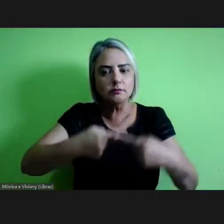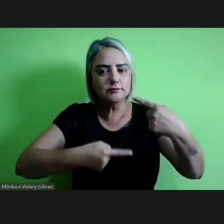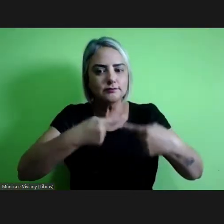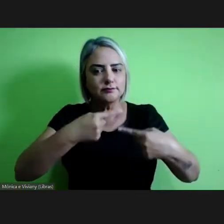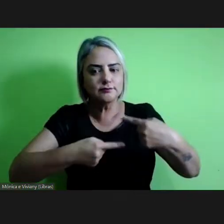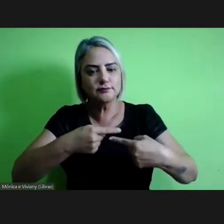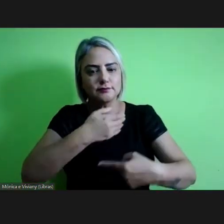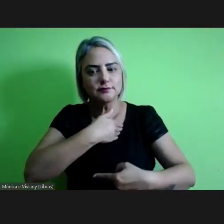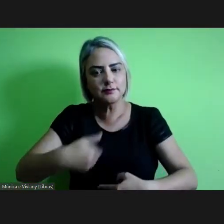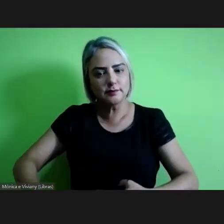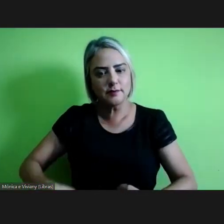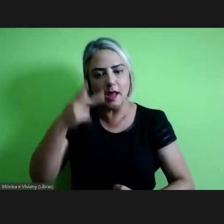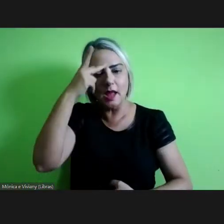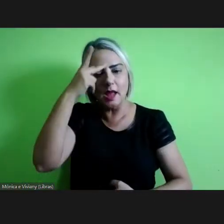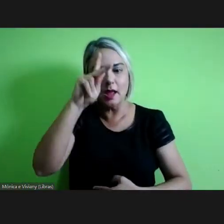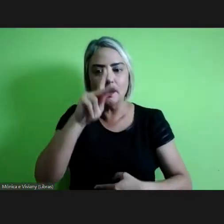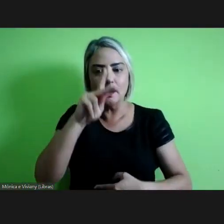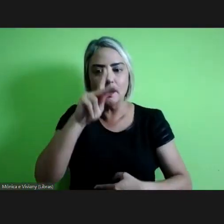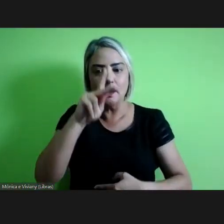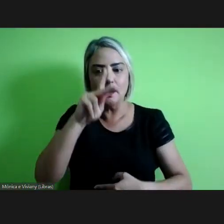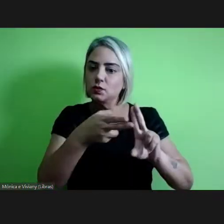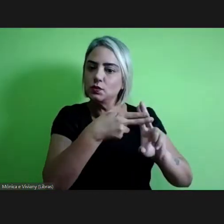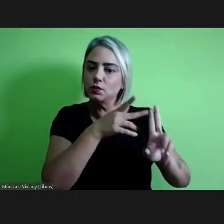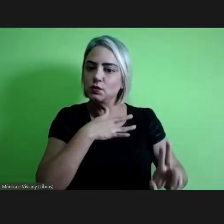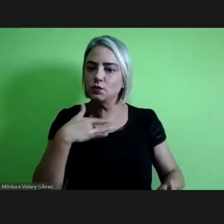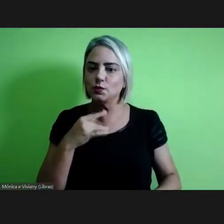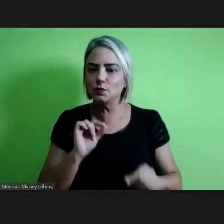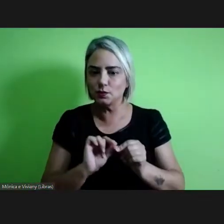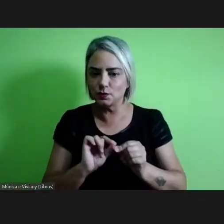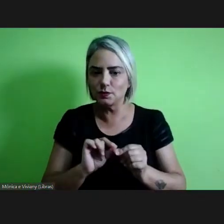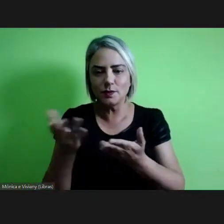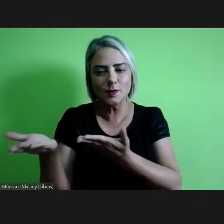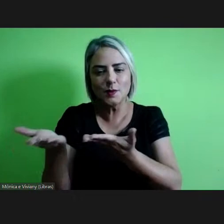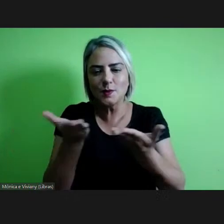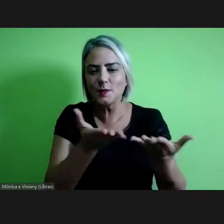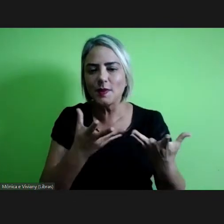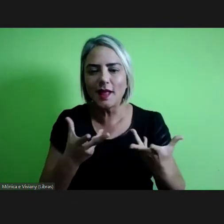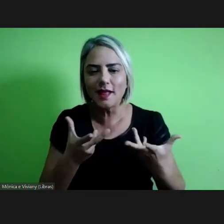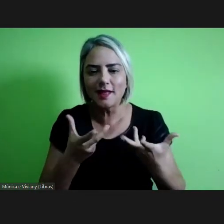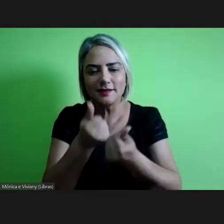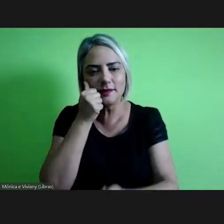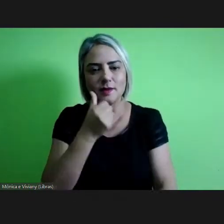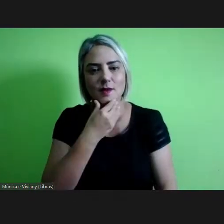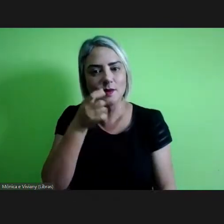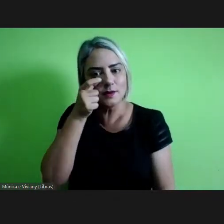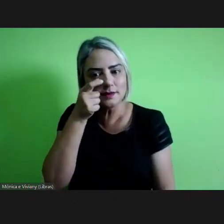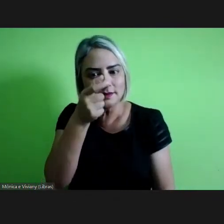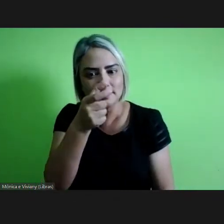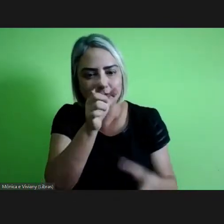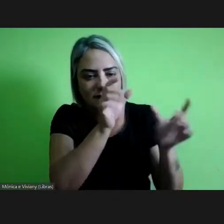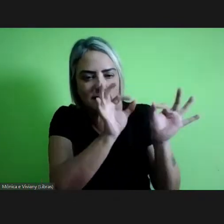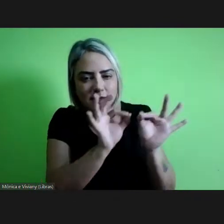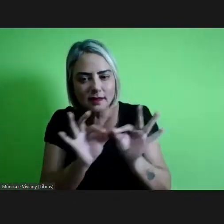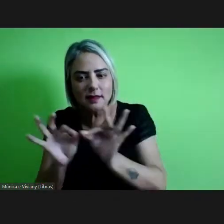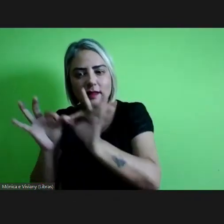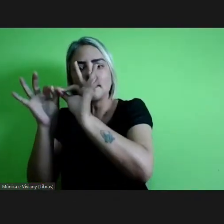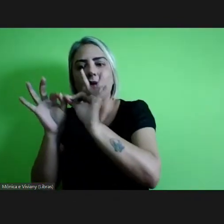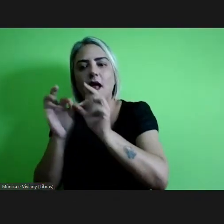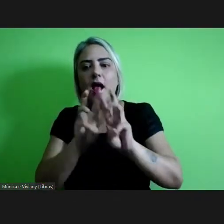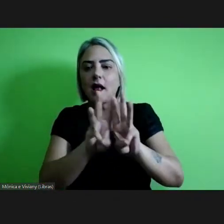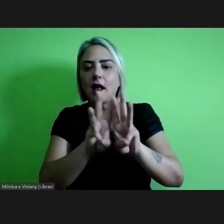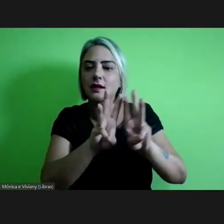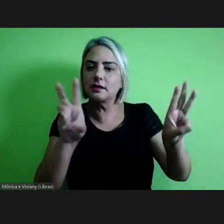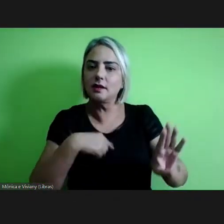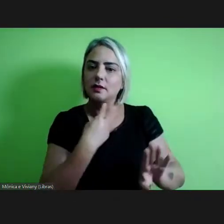information for public policies and for national health cares. Therefore, I invite everyone who is watching us